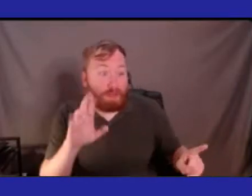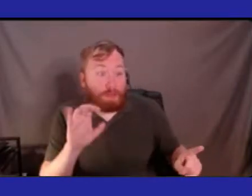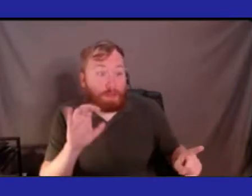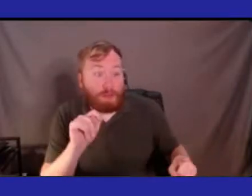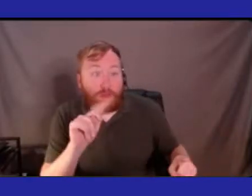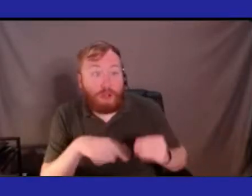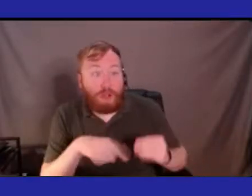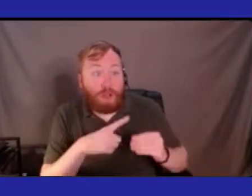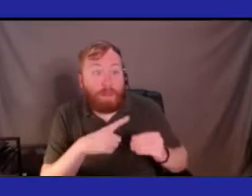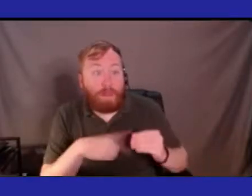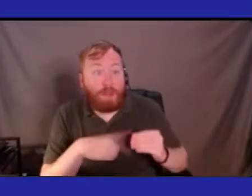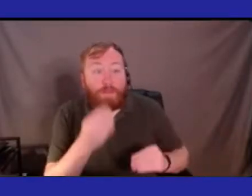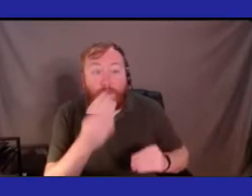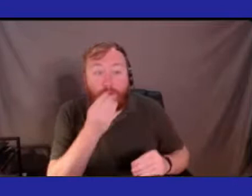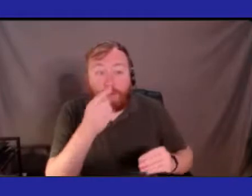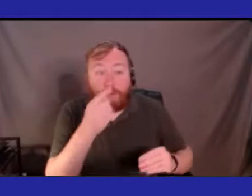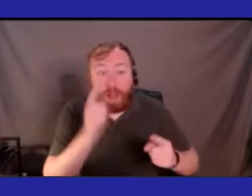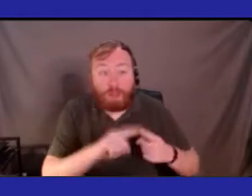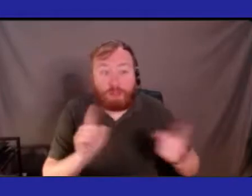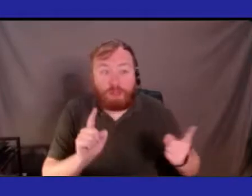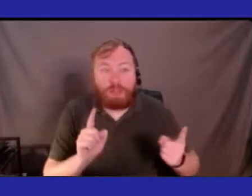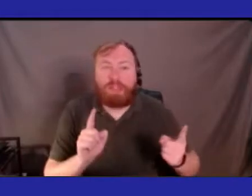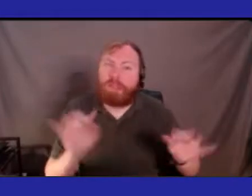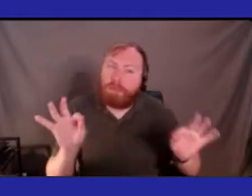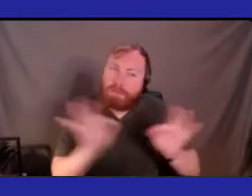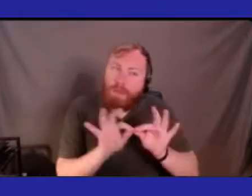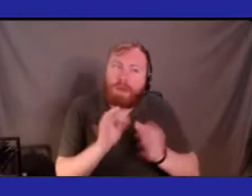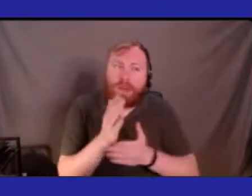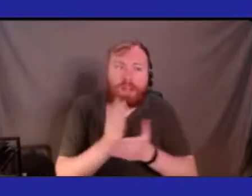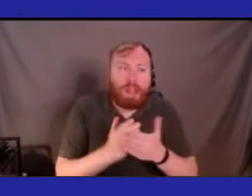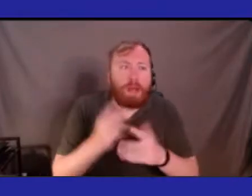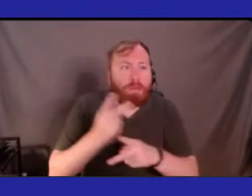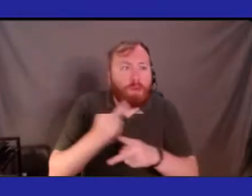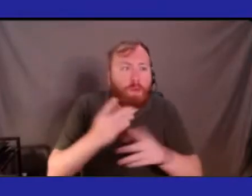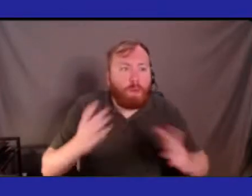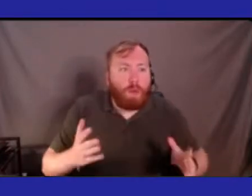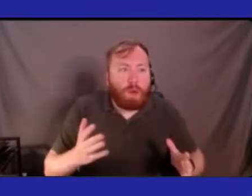need to also remind that some of the waters, and I mentioned last time I was here,